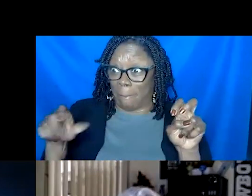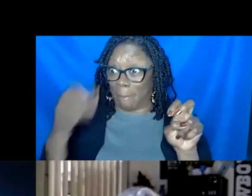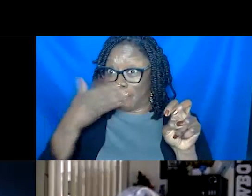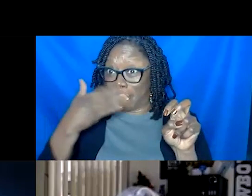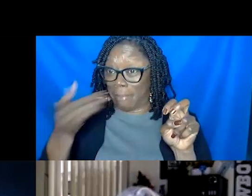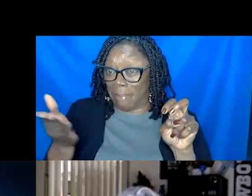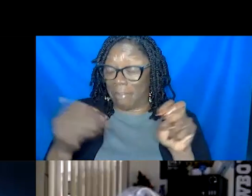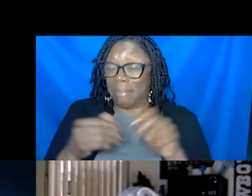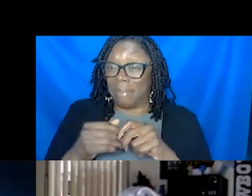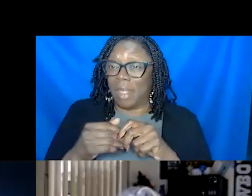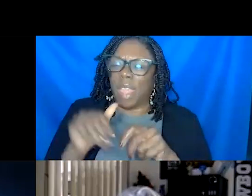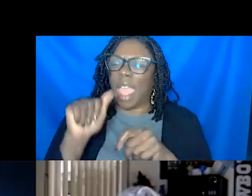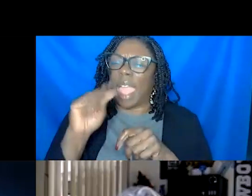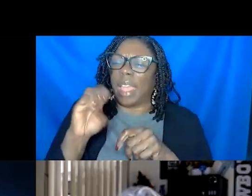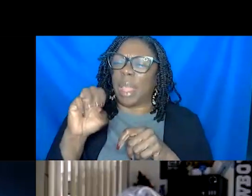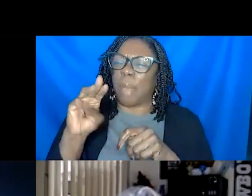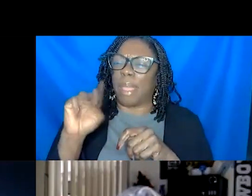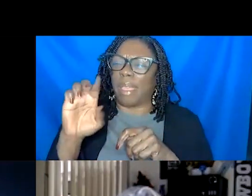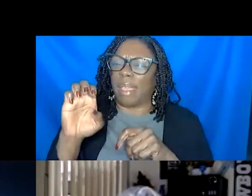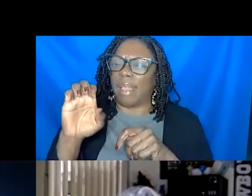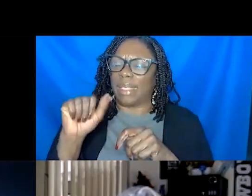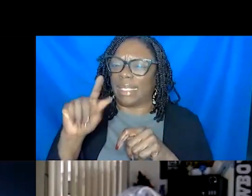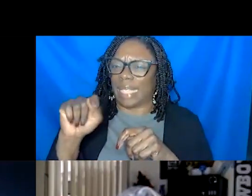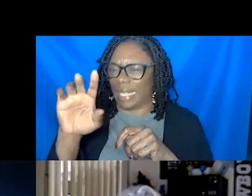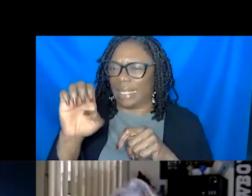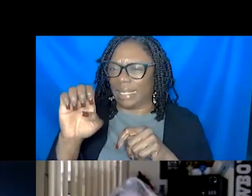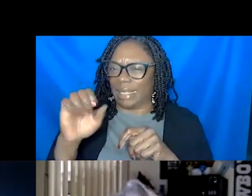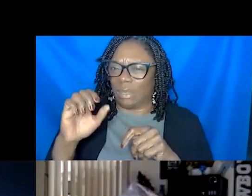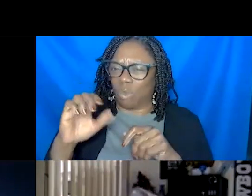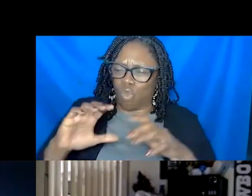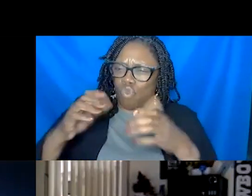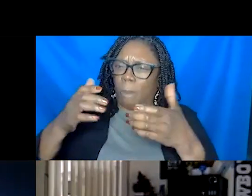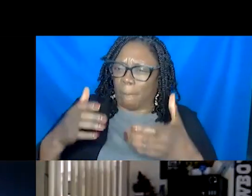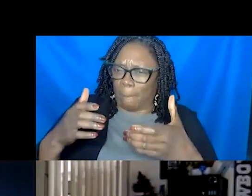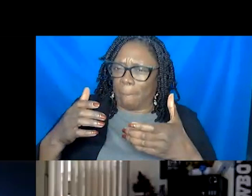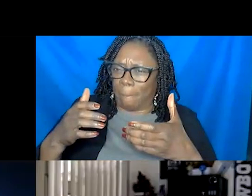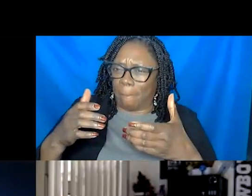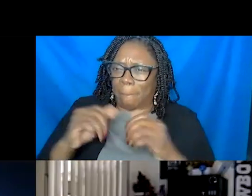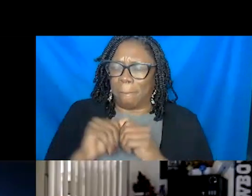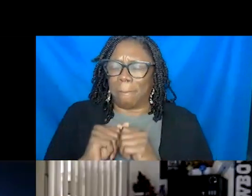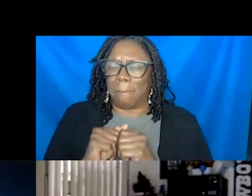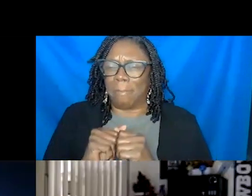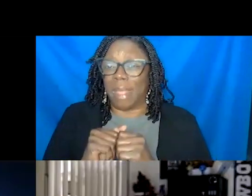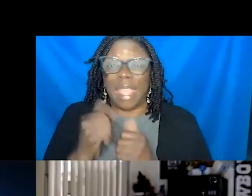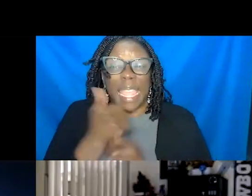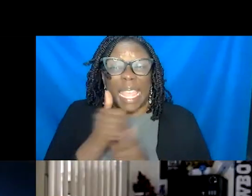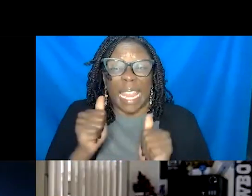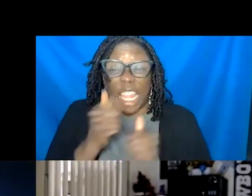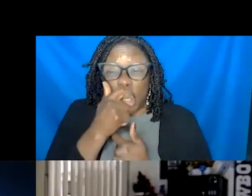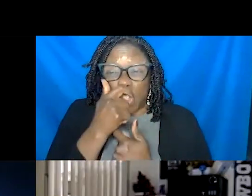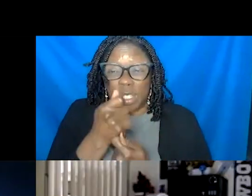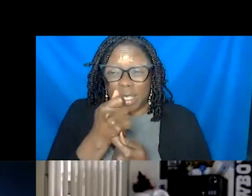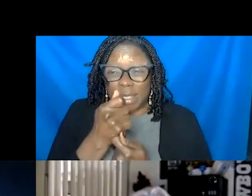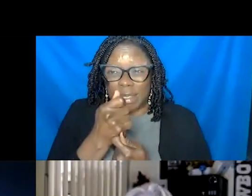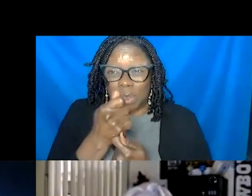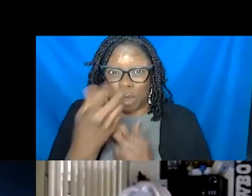Academic Senate has been kind of looking at these issues. And if any of you are interested in this